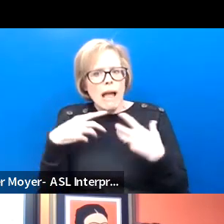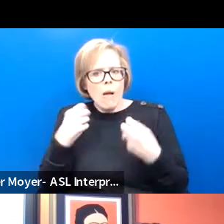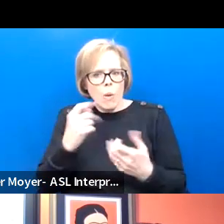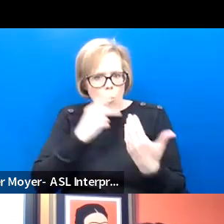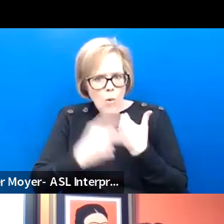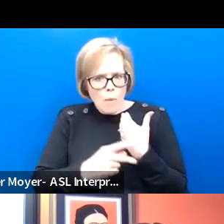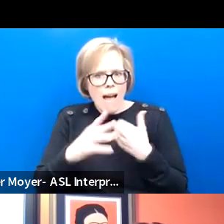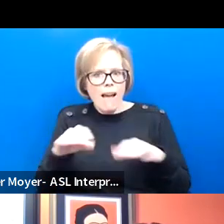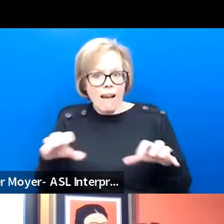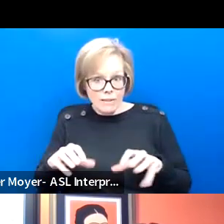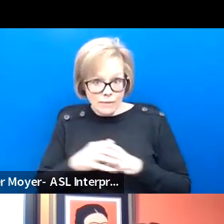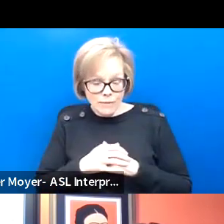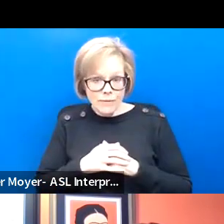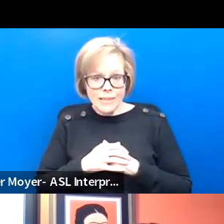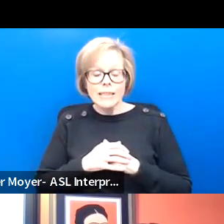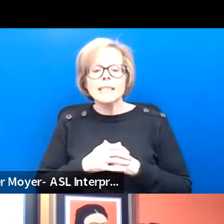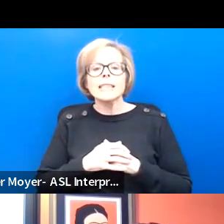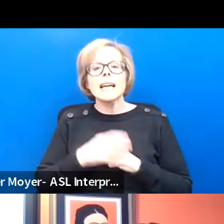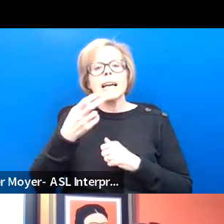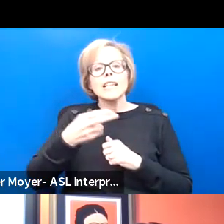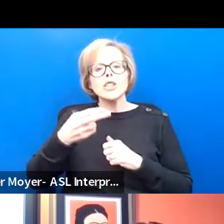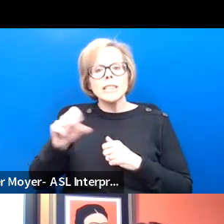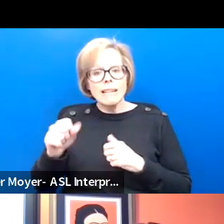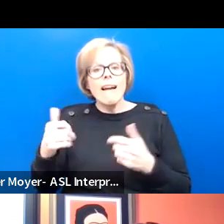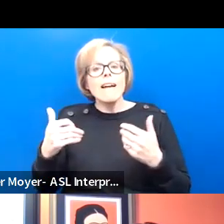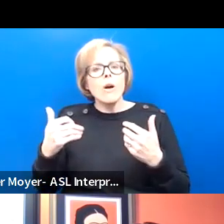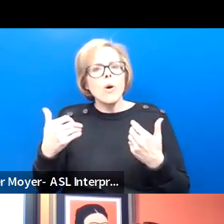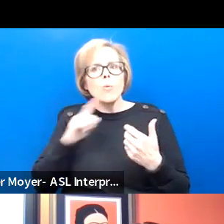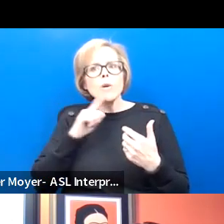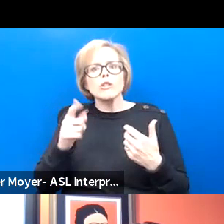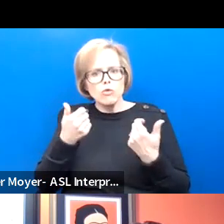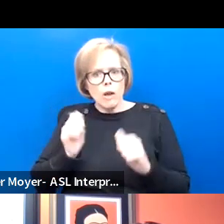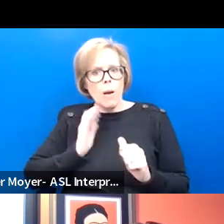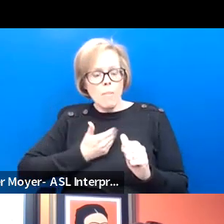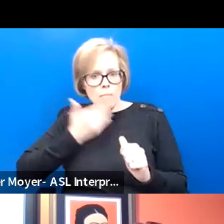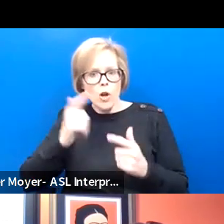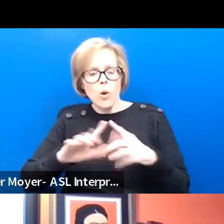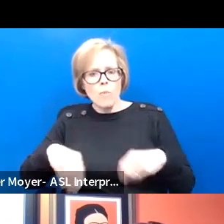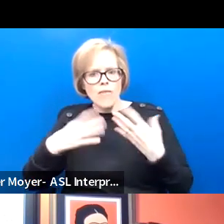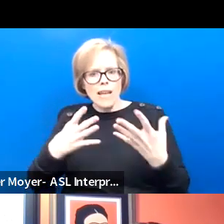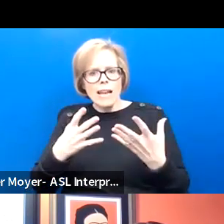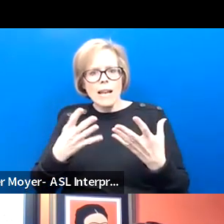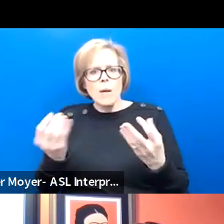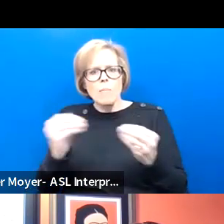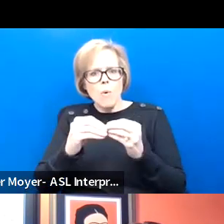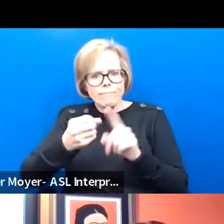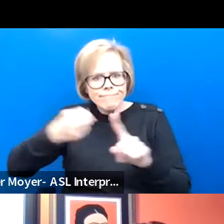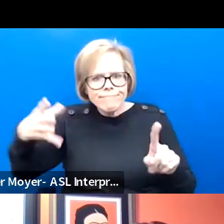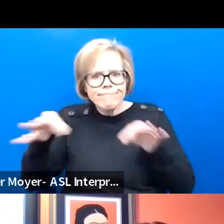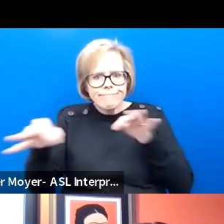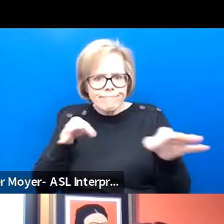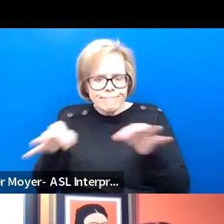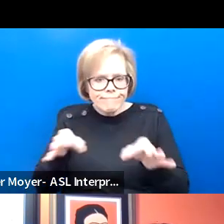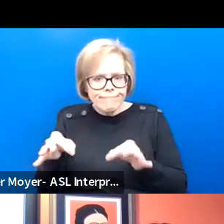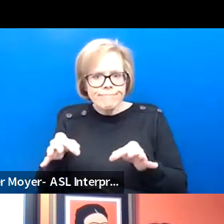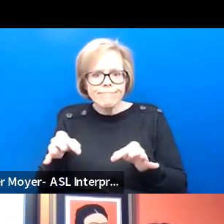and activities. And HHS has really done our best to provide additional details. So some might call it